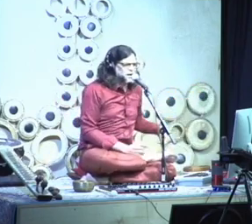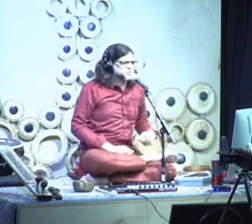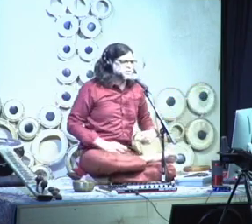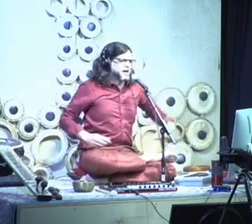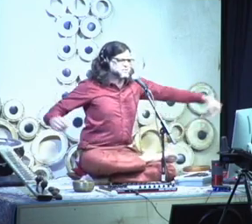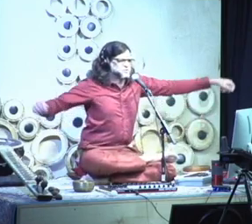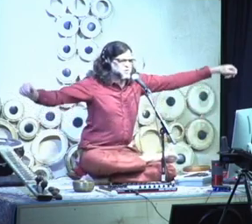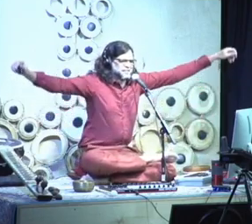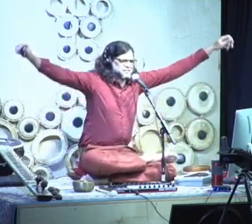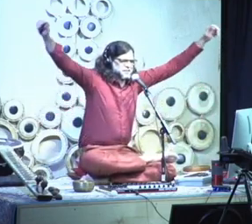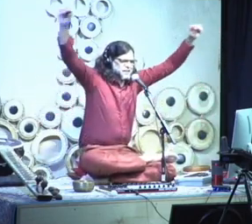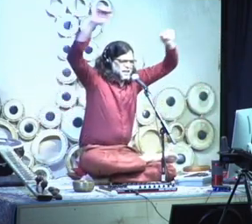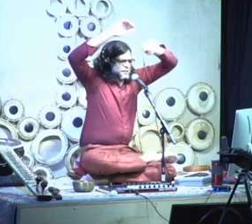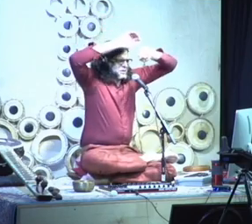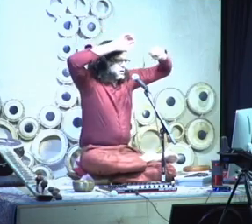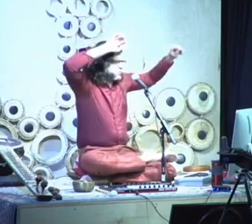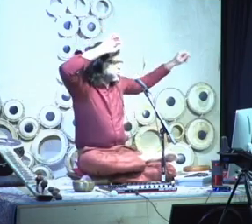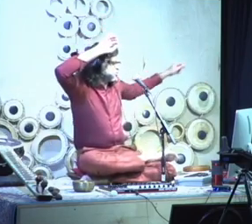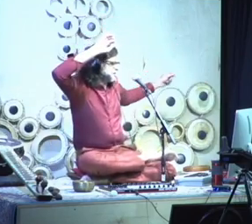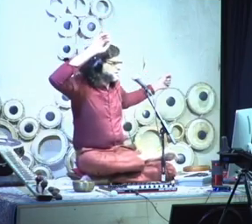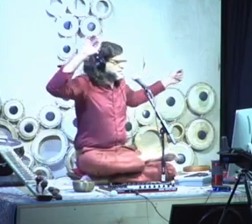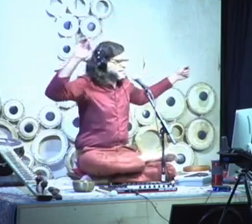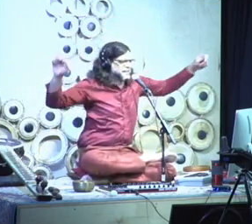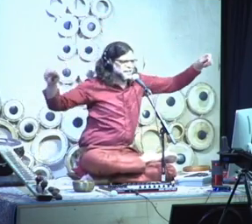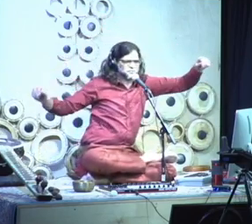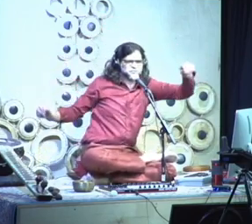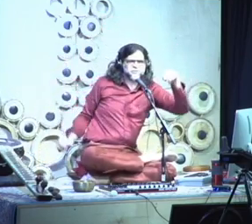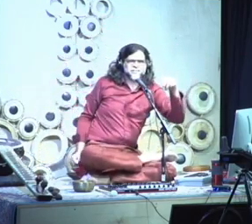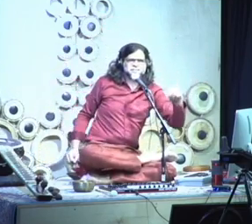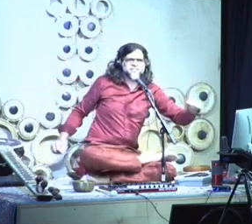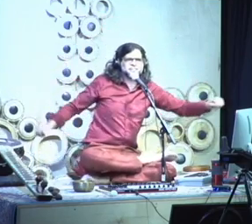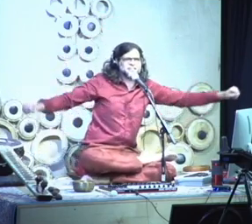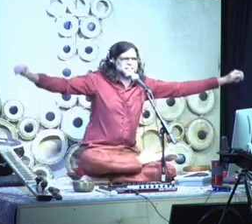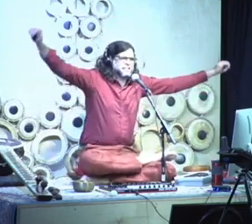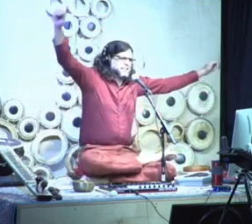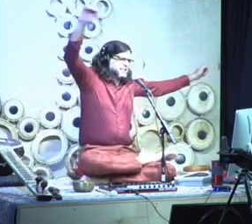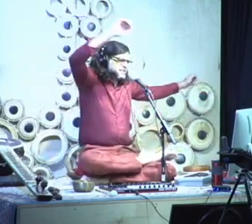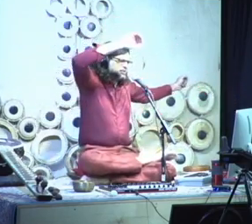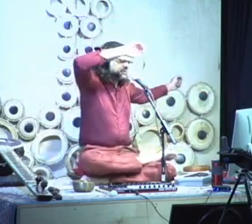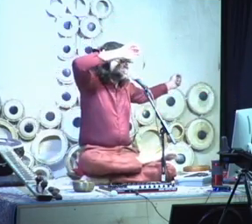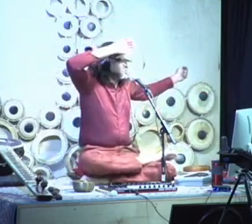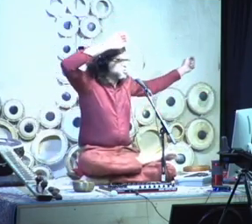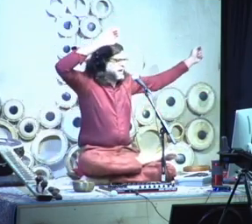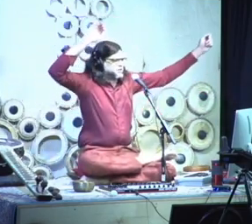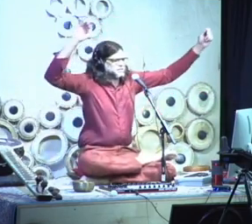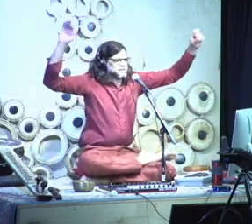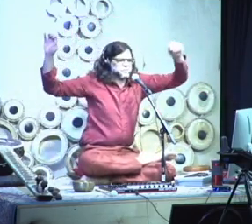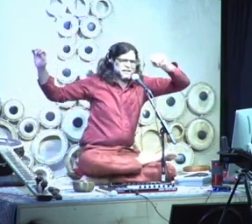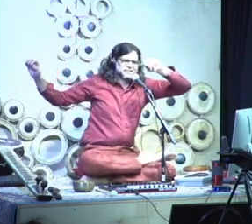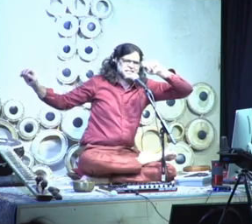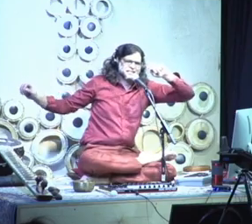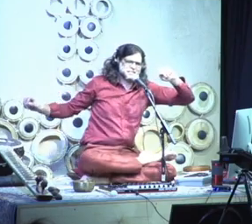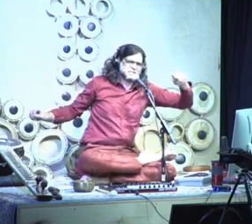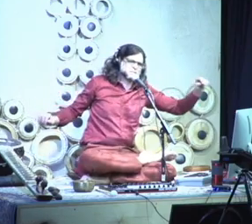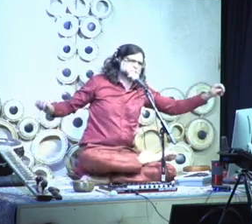What I want to do now is stretch. Anybody want to move in their seat, get comfortable in their seat? Just move around a little